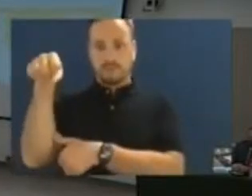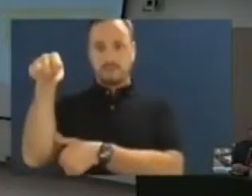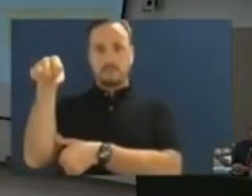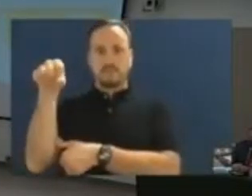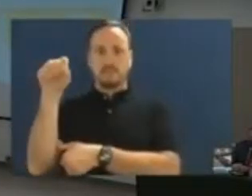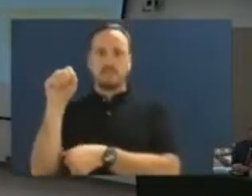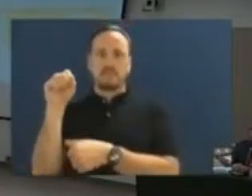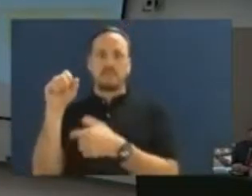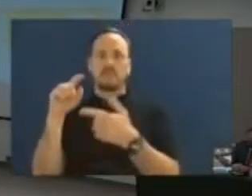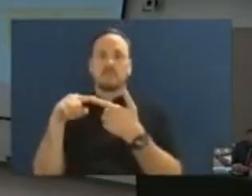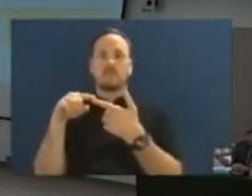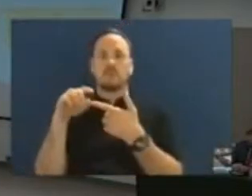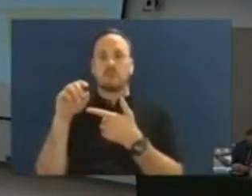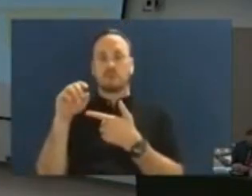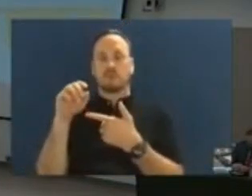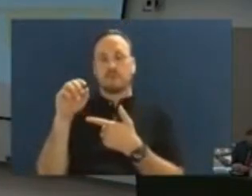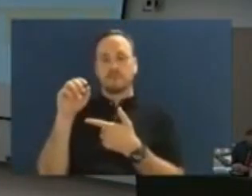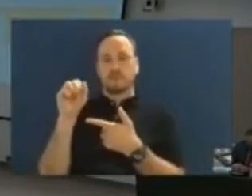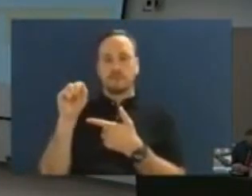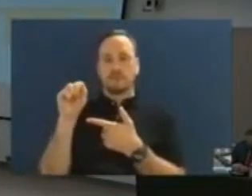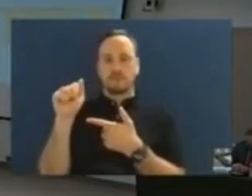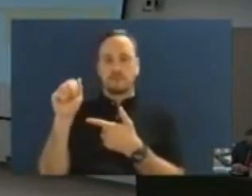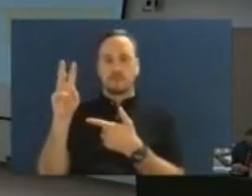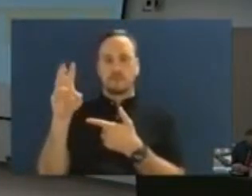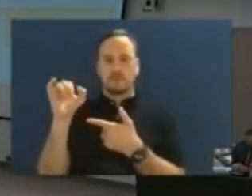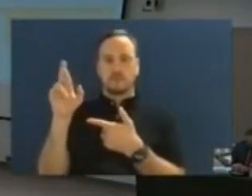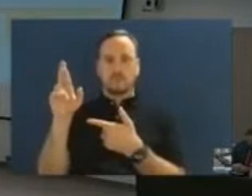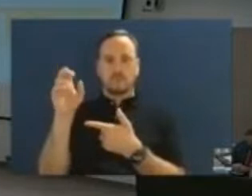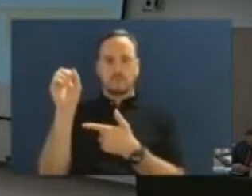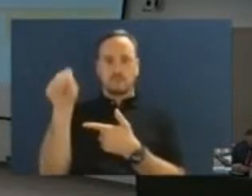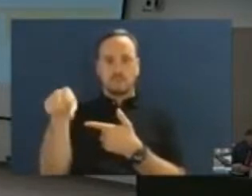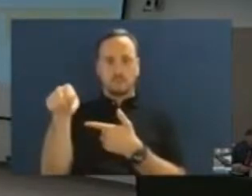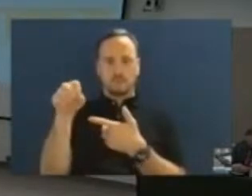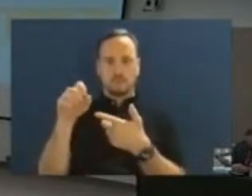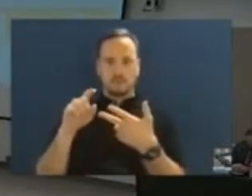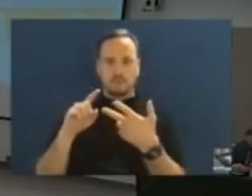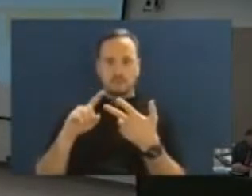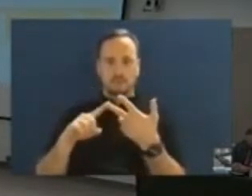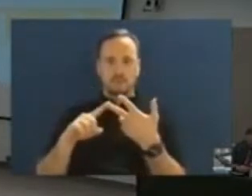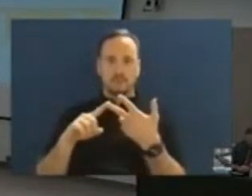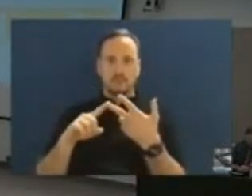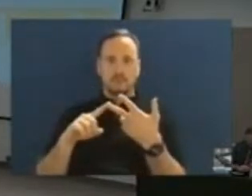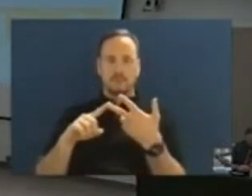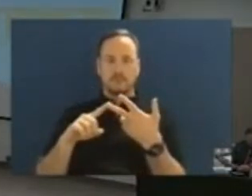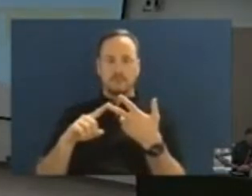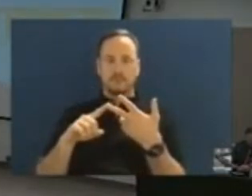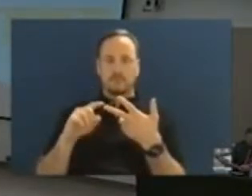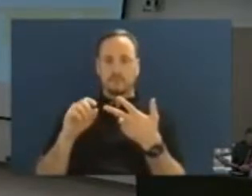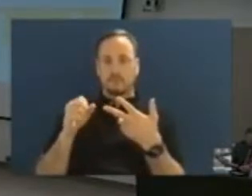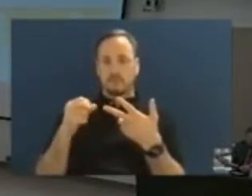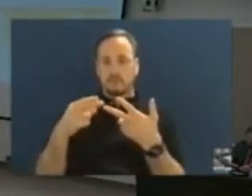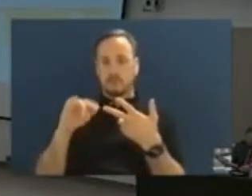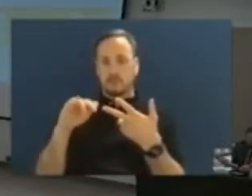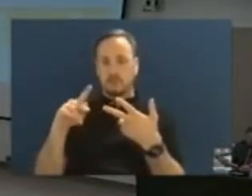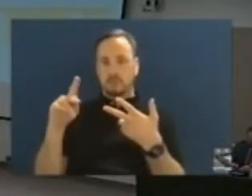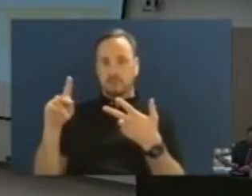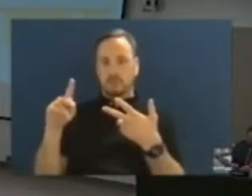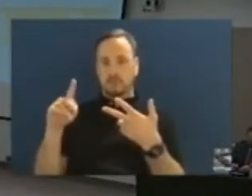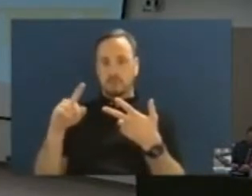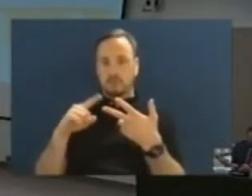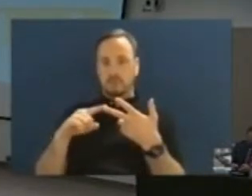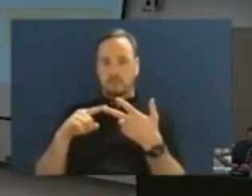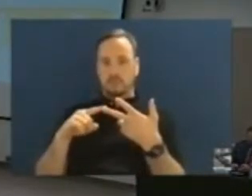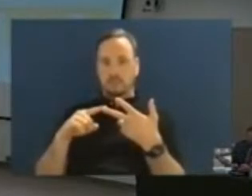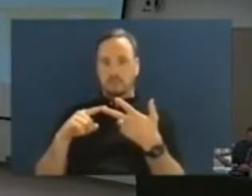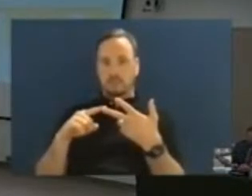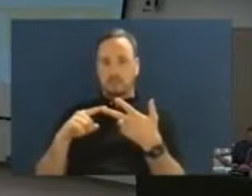Ms. Sawyer? I vote yes. All right. Ms. Shipp? Or, I'm sorry. Oh, I'm the going to rest go. of us All go those in